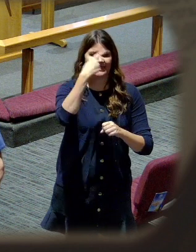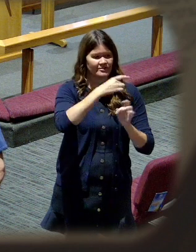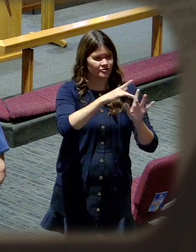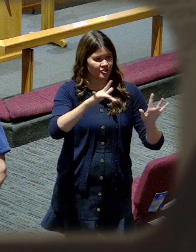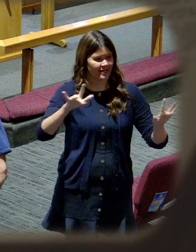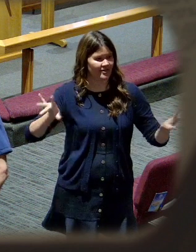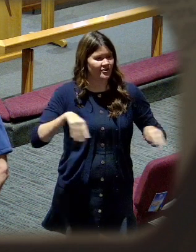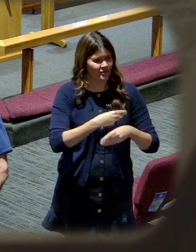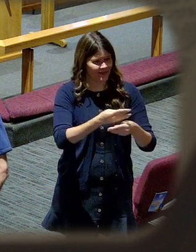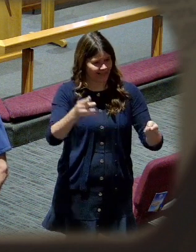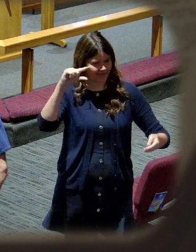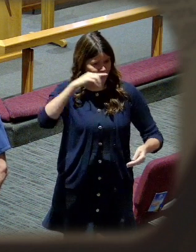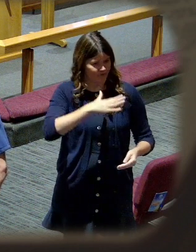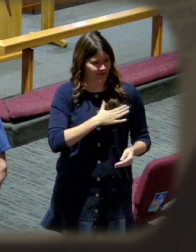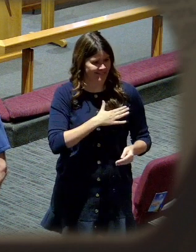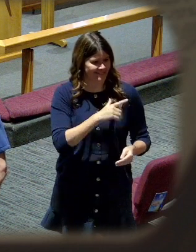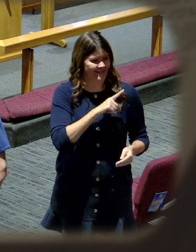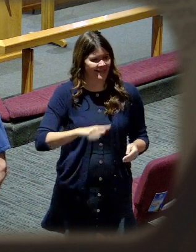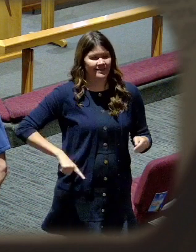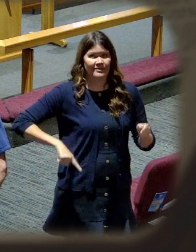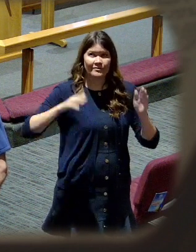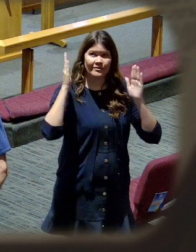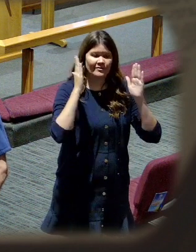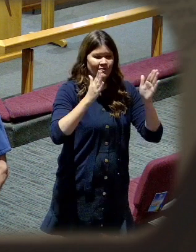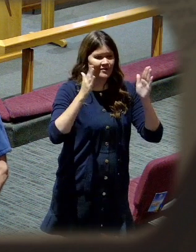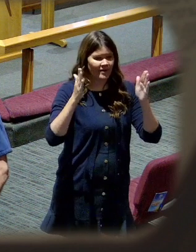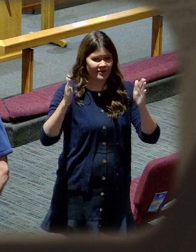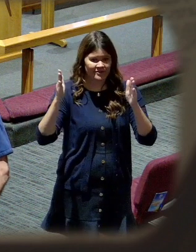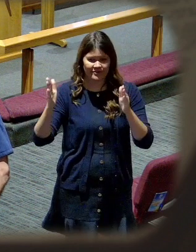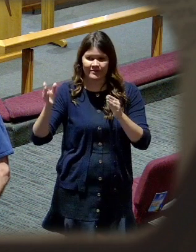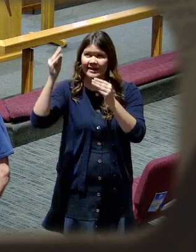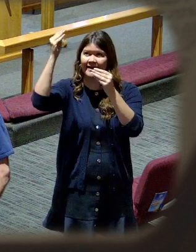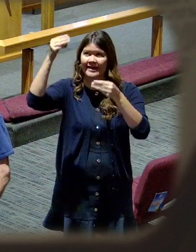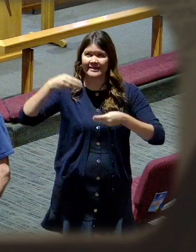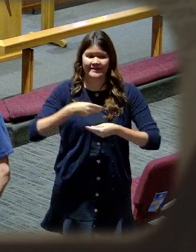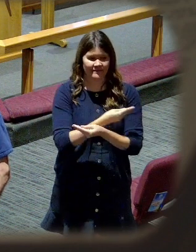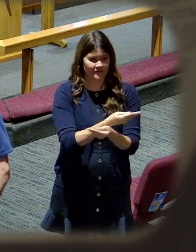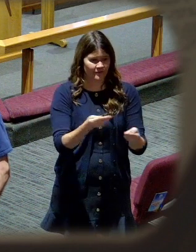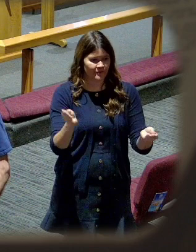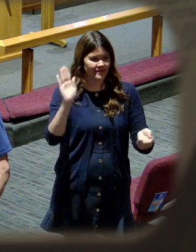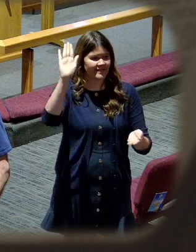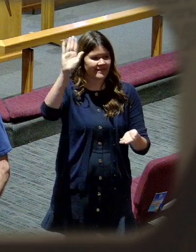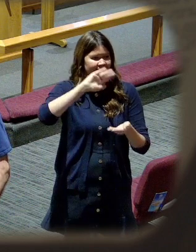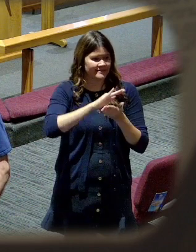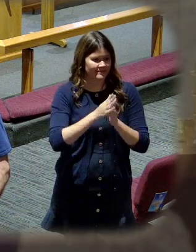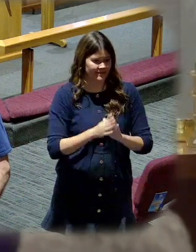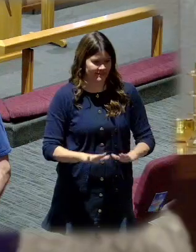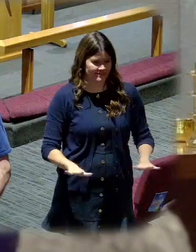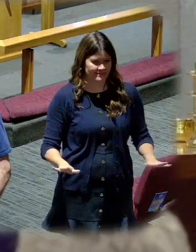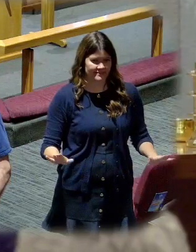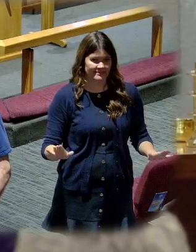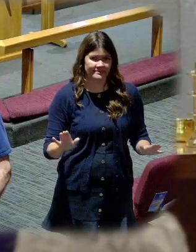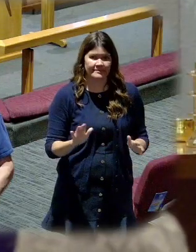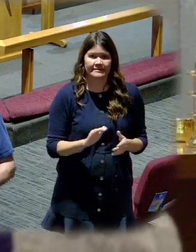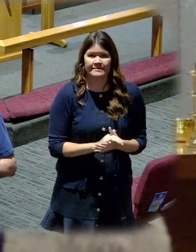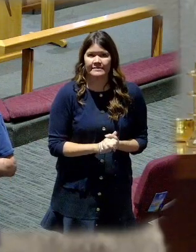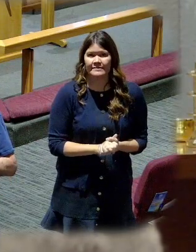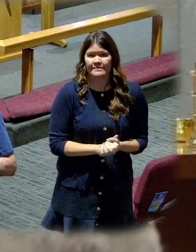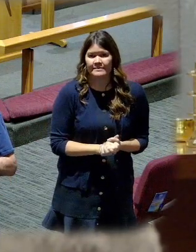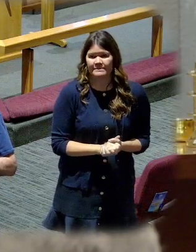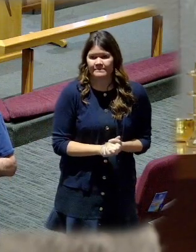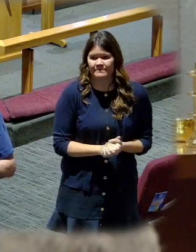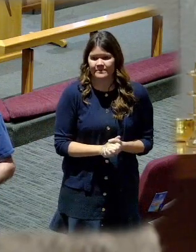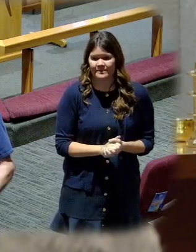The Lord look upon you with his favor and grant to you his peace. Amen. Amen. We close